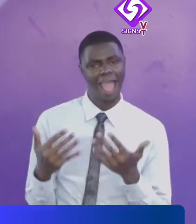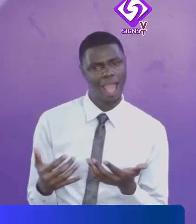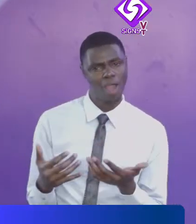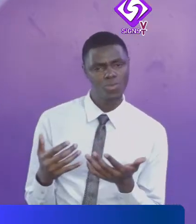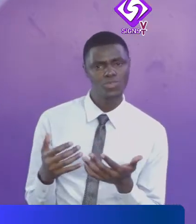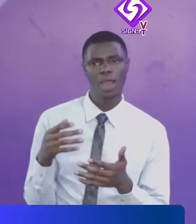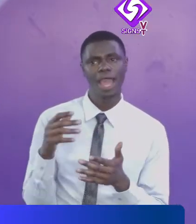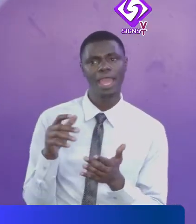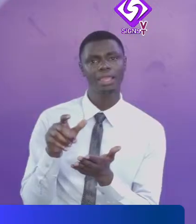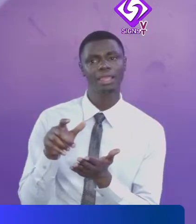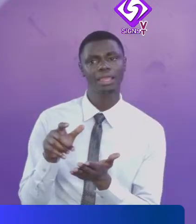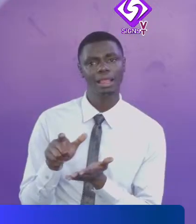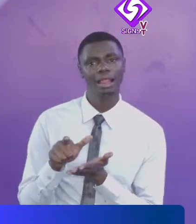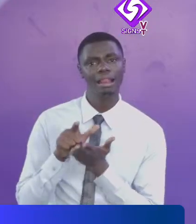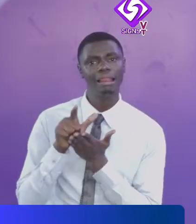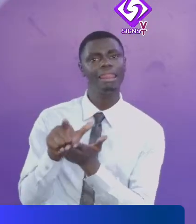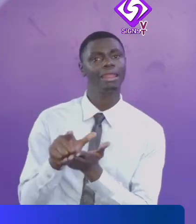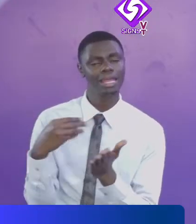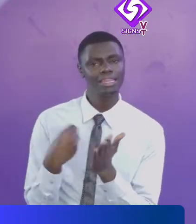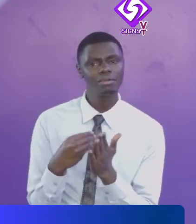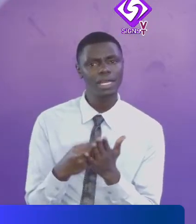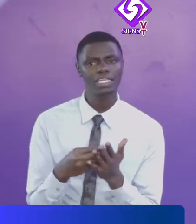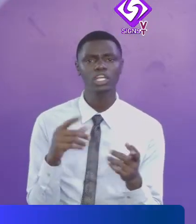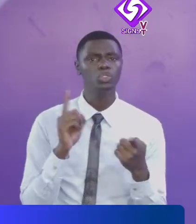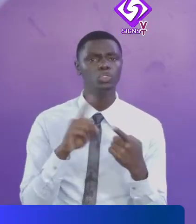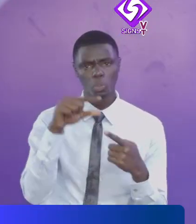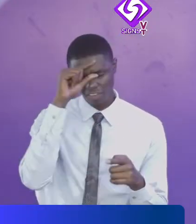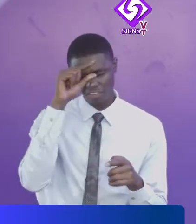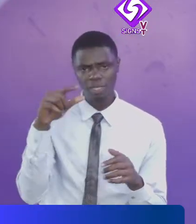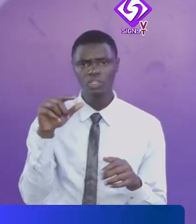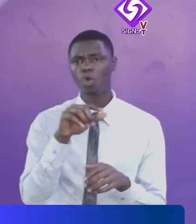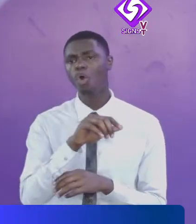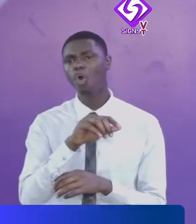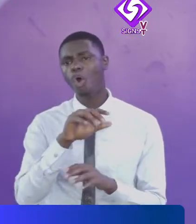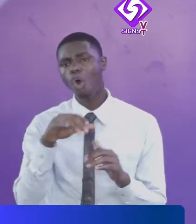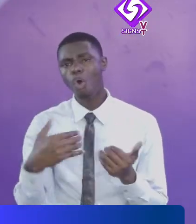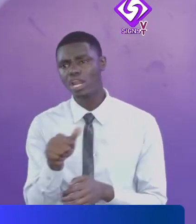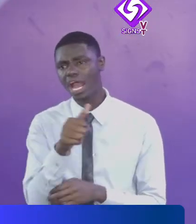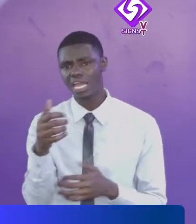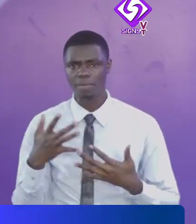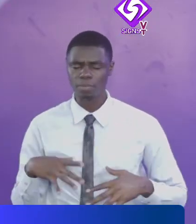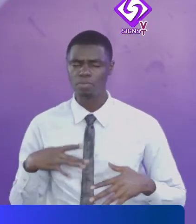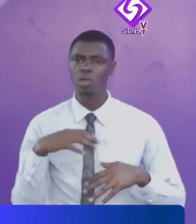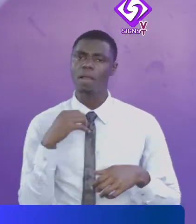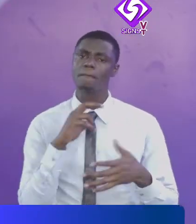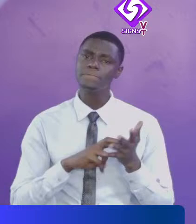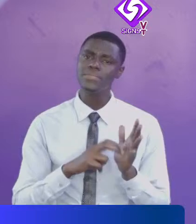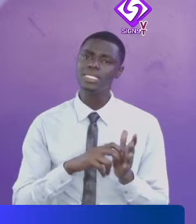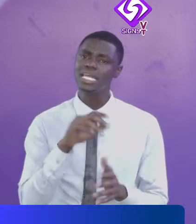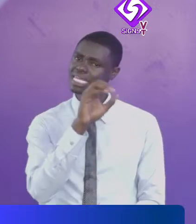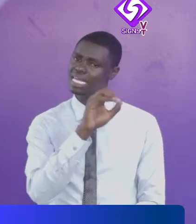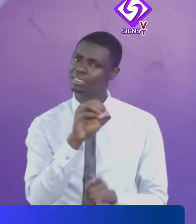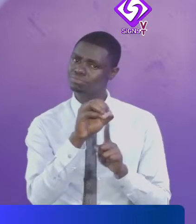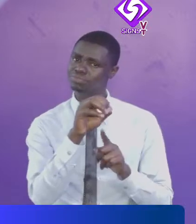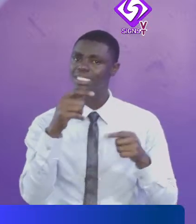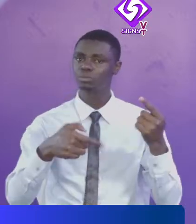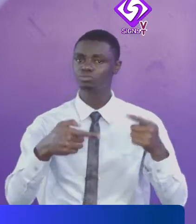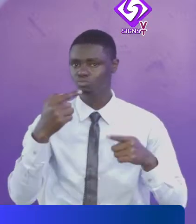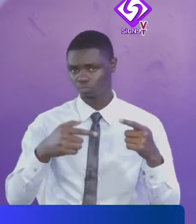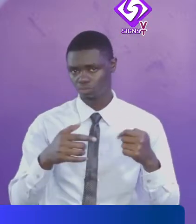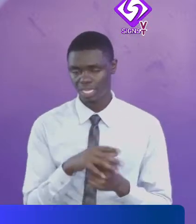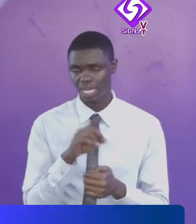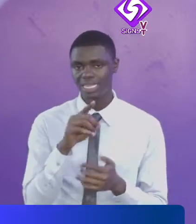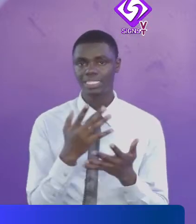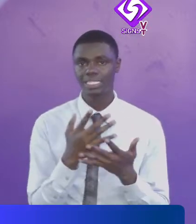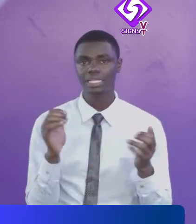this money to either the government or anyone else, to make sure that even as I earn this money, that rate is competitive and it's actively managed, because these assets can